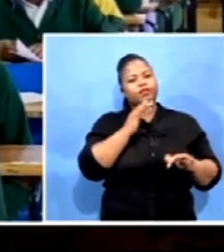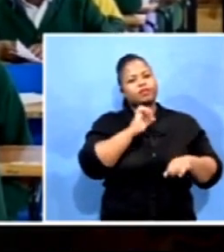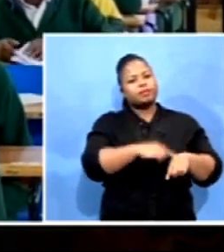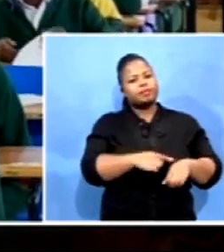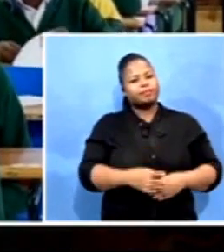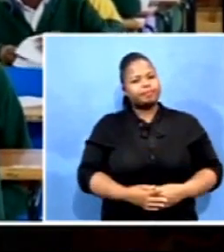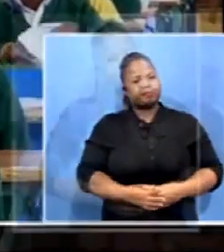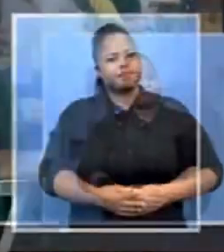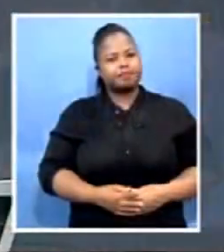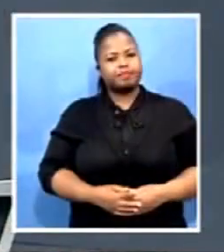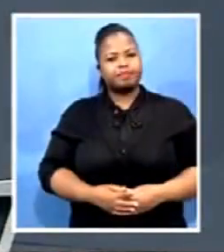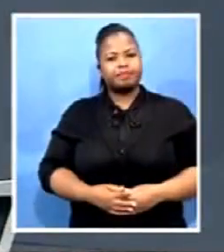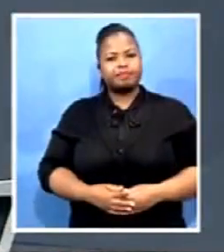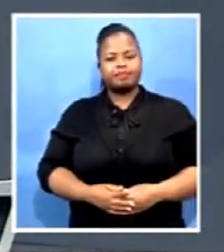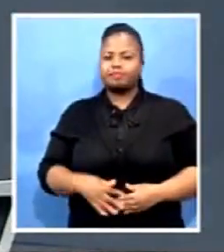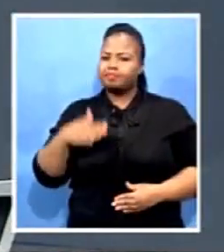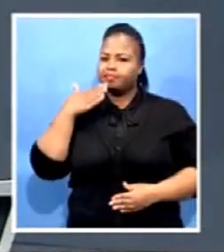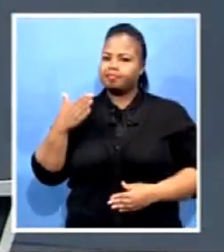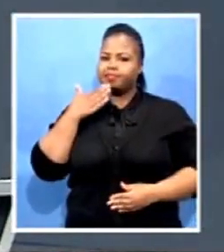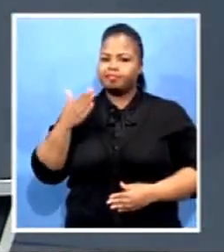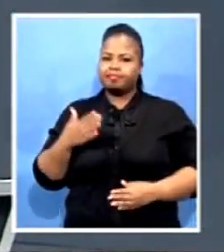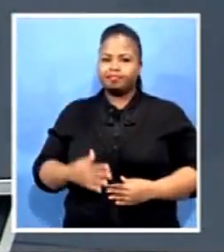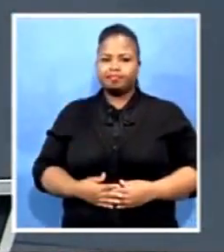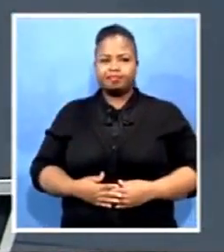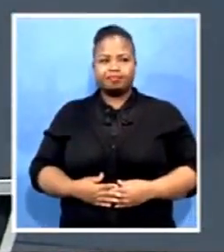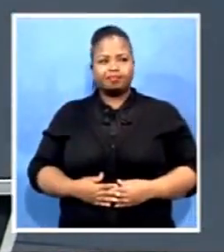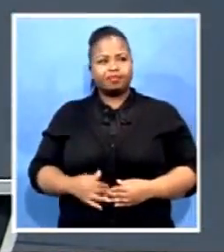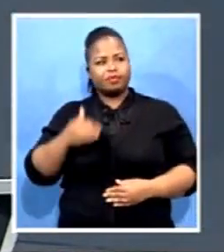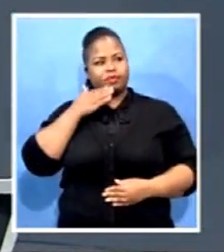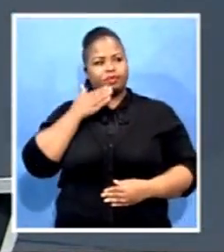much. Thank you so much. All right, that was KwaZulu-Natal Education MEC Kwazi Mshengu.